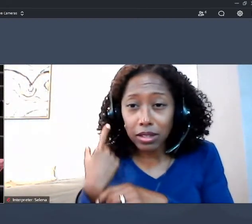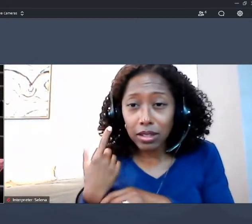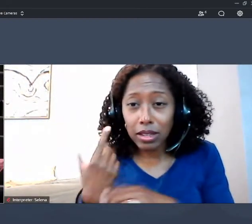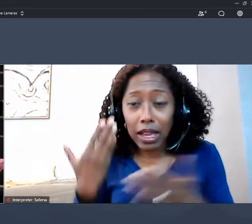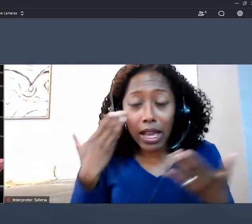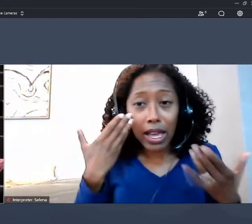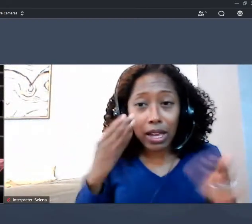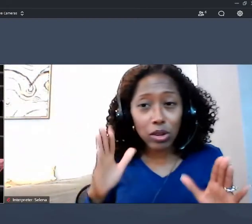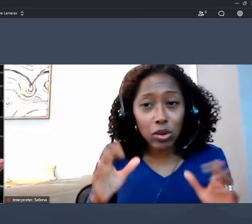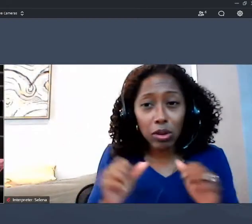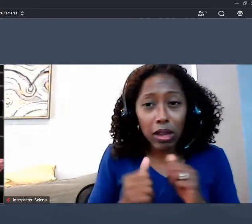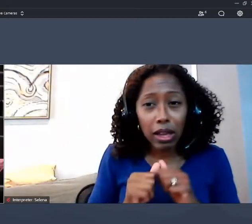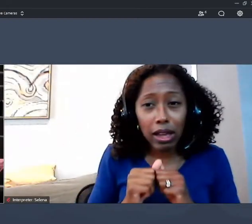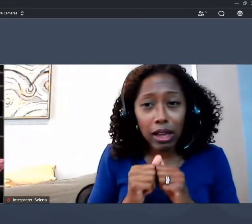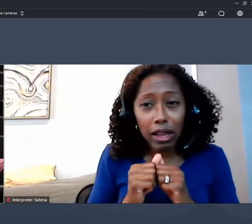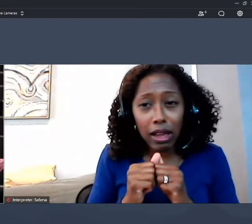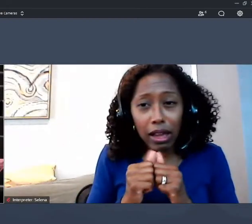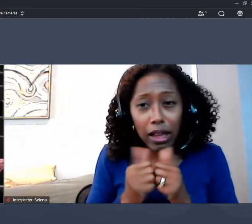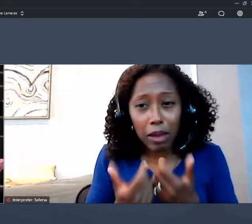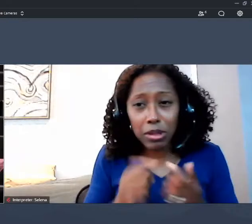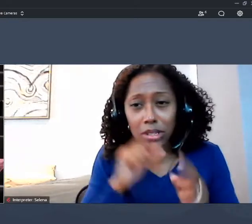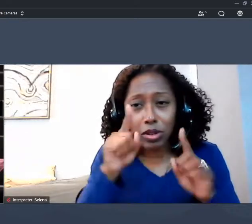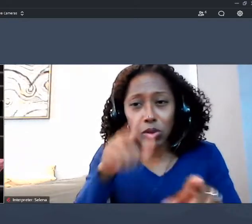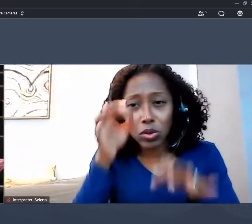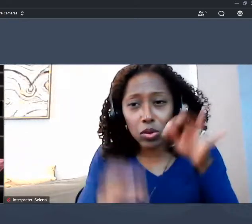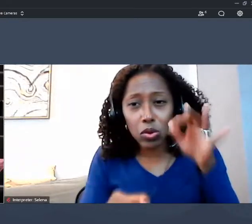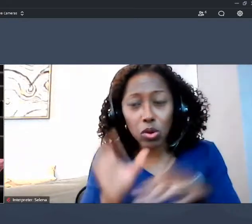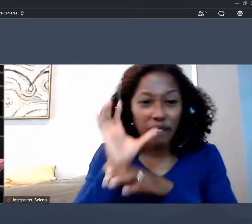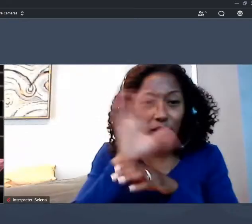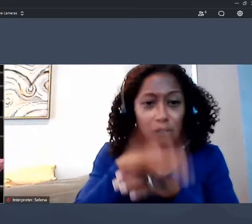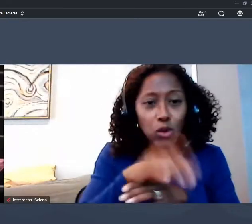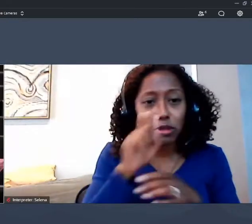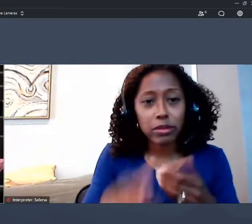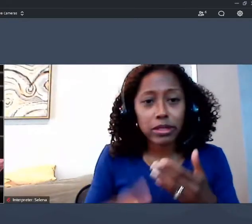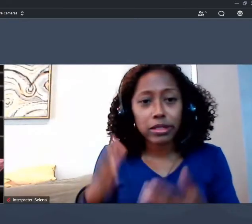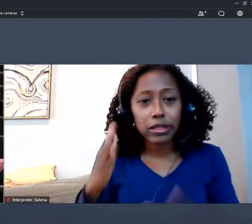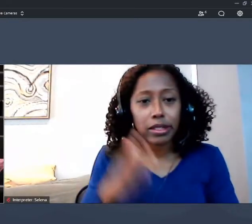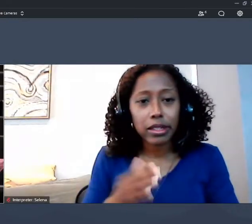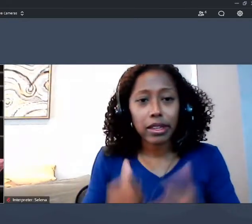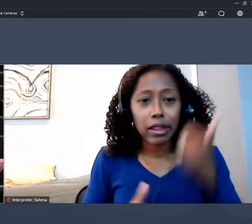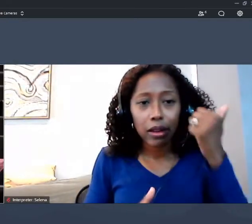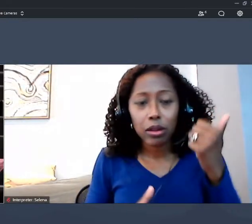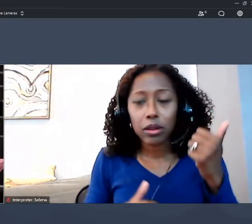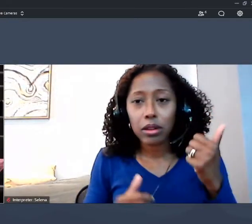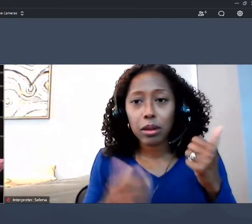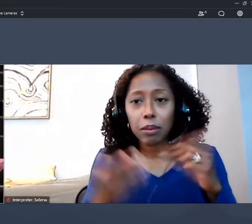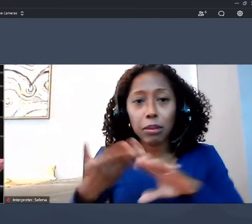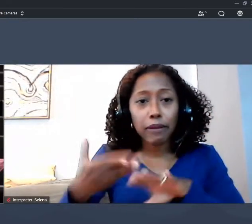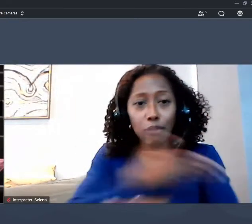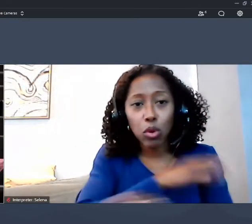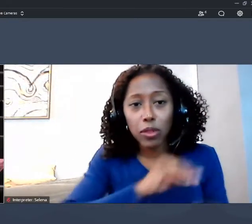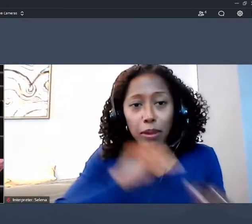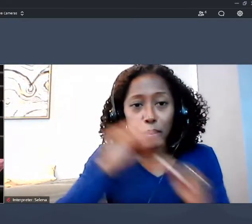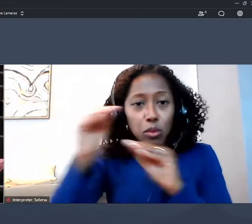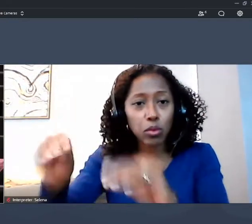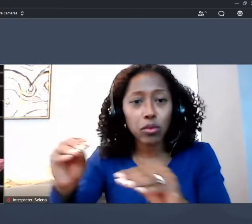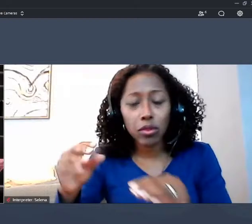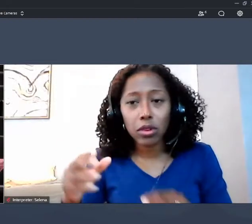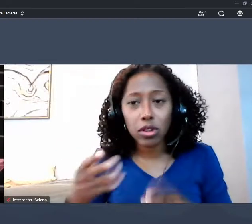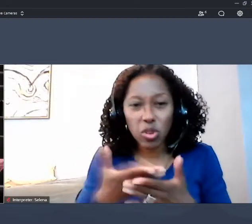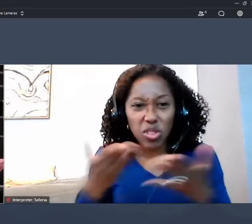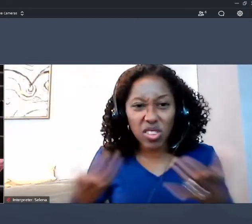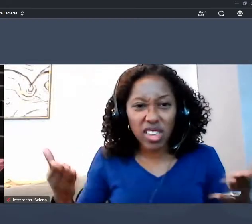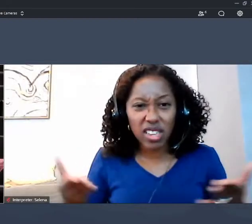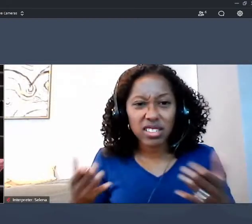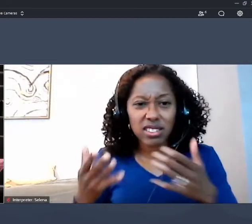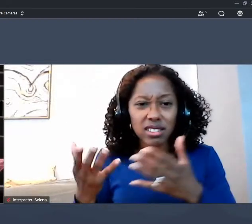set outs and how many didn't go to court and they just forced eviction upon the tenant before, and move their belongings out. That's why it's hard for